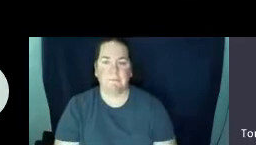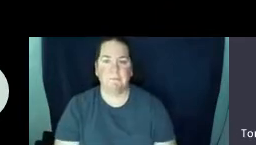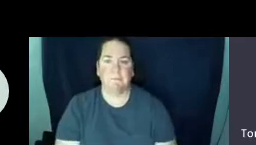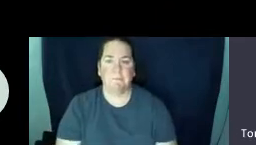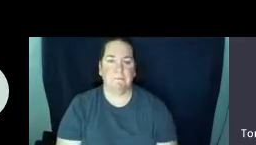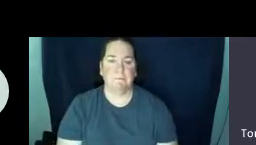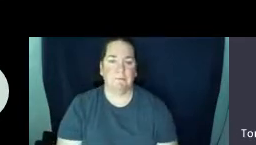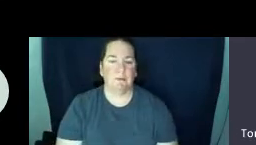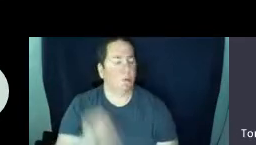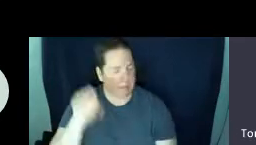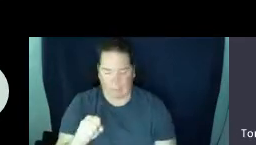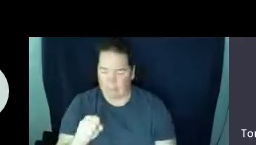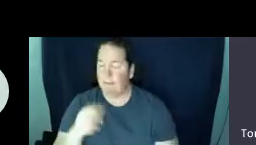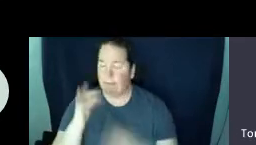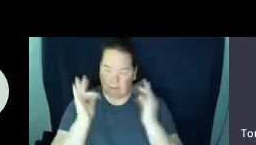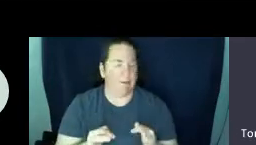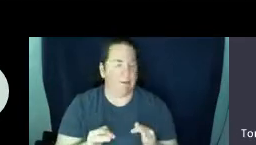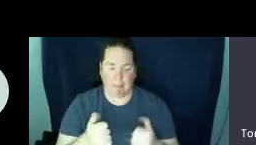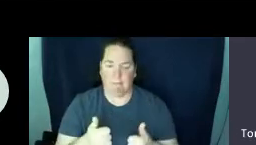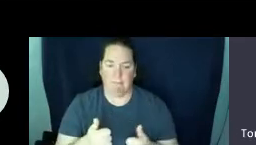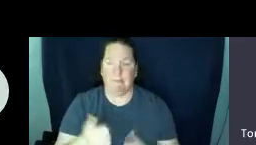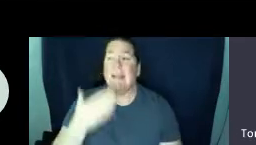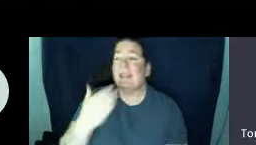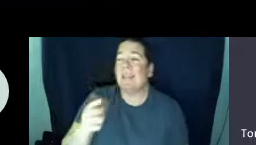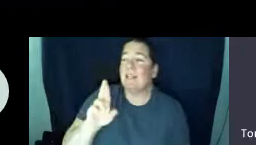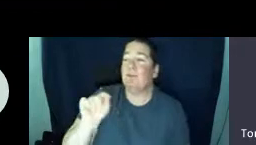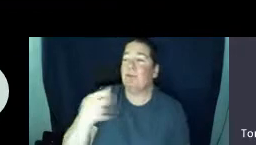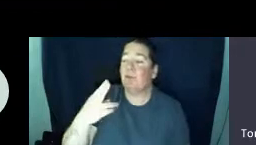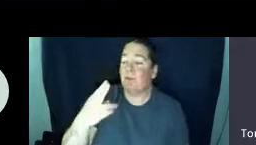can get into as well. Thanks, Ruth.